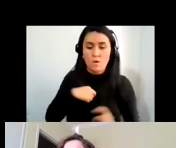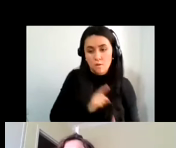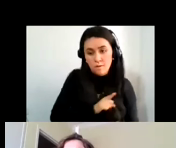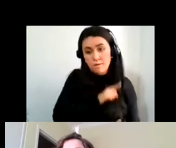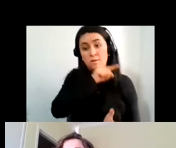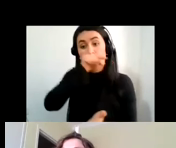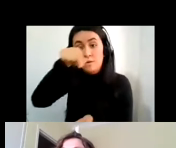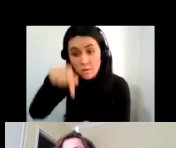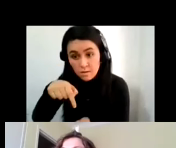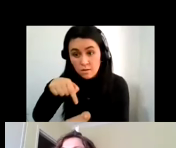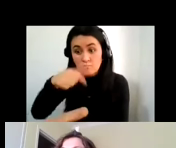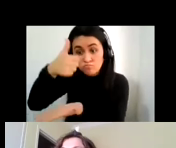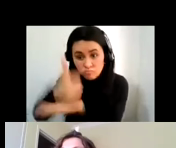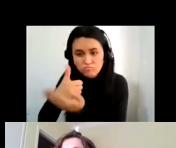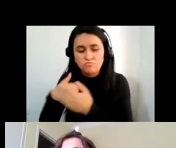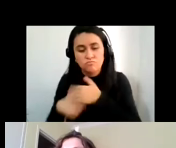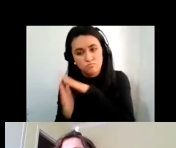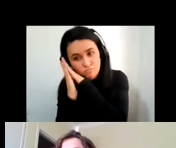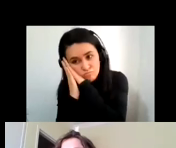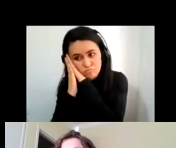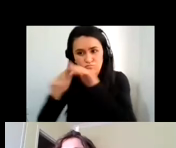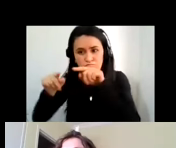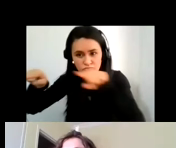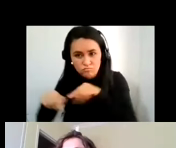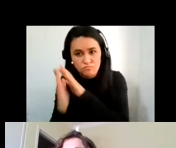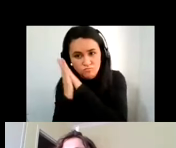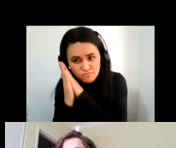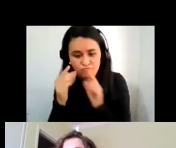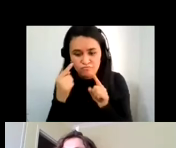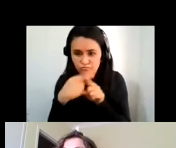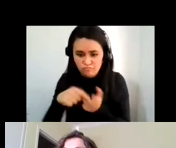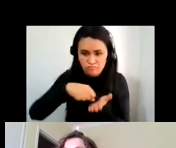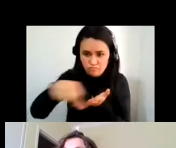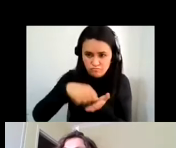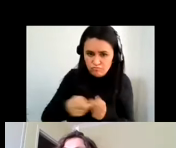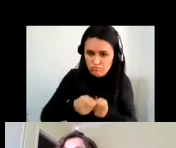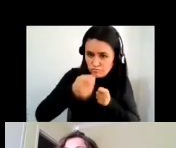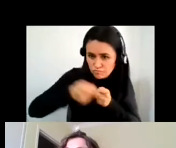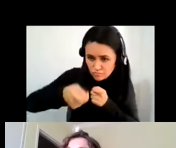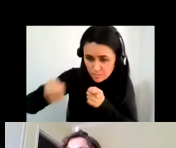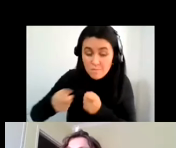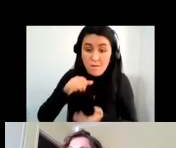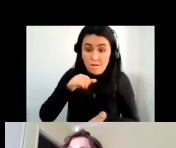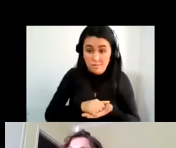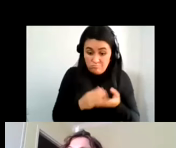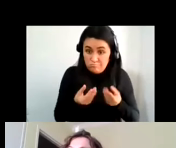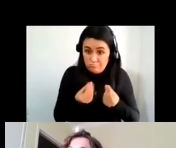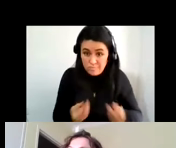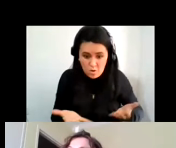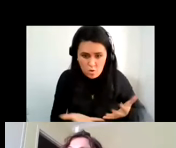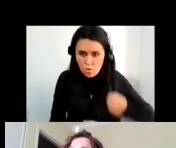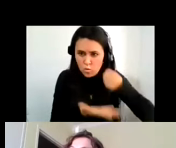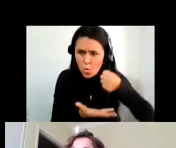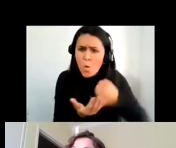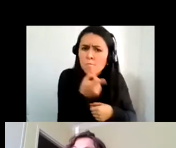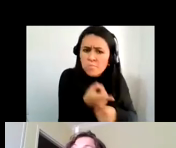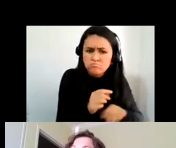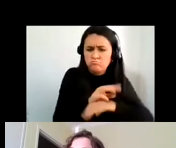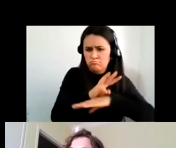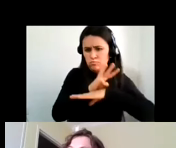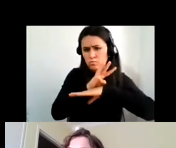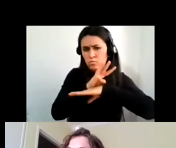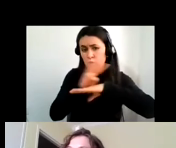So just in terms of some resources available now online, over the course of the past years, we've,